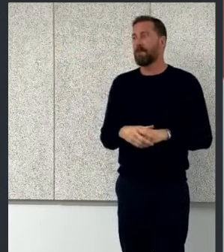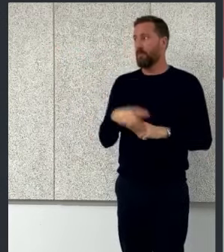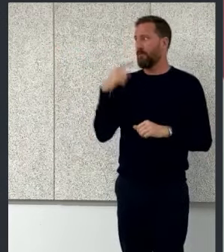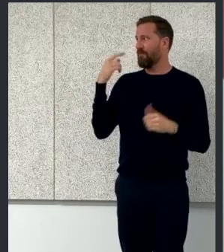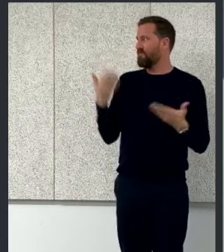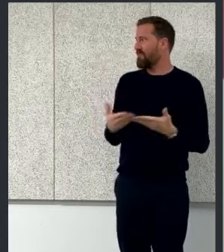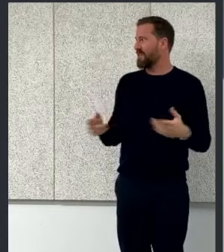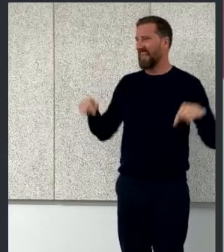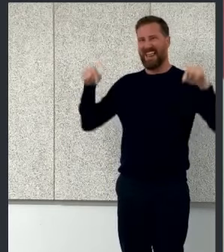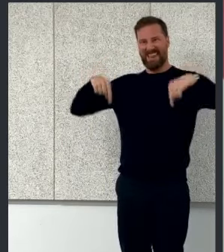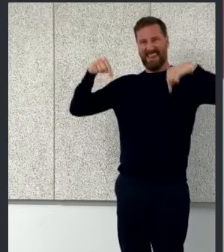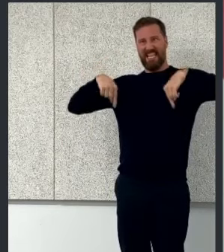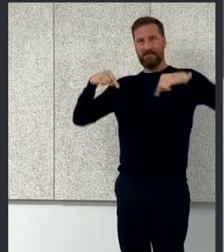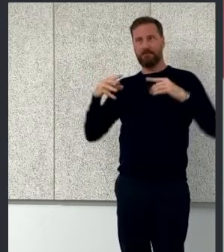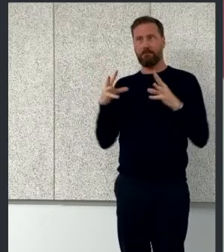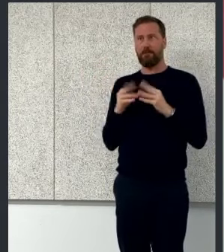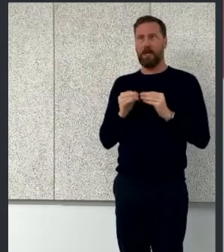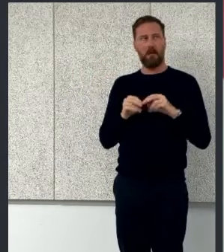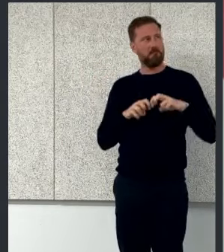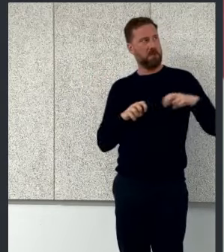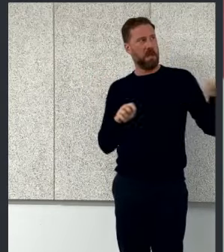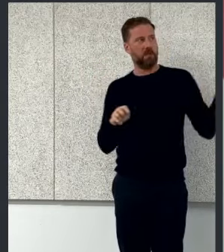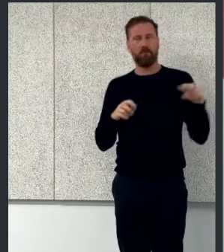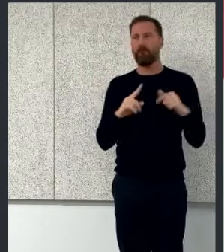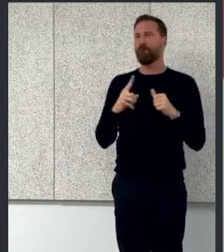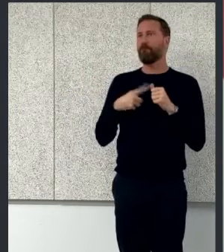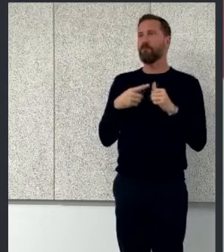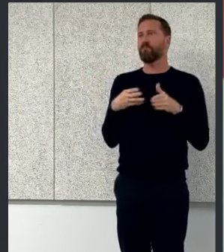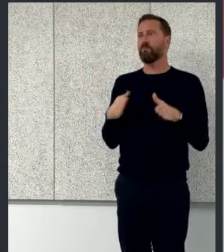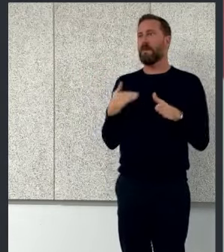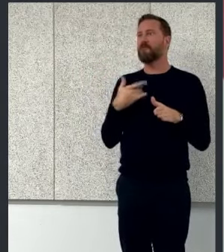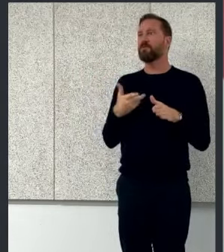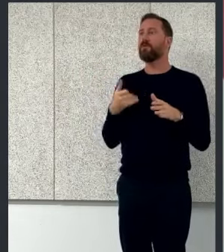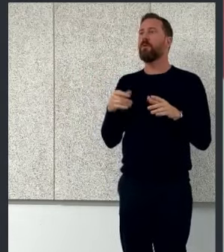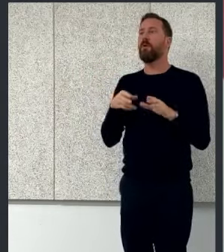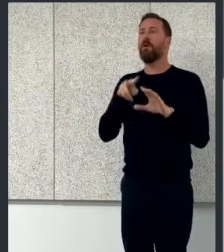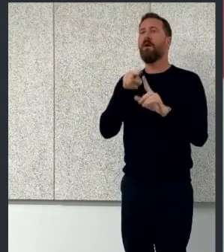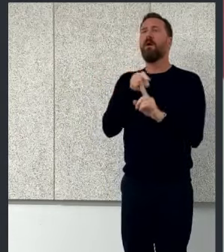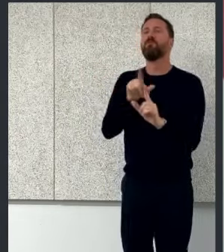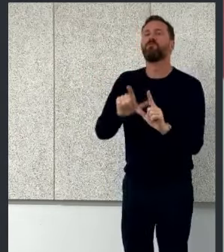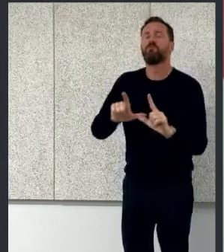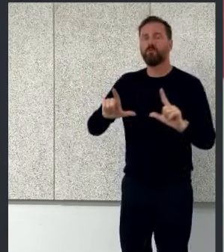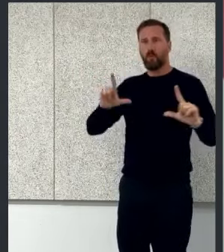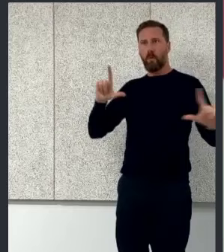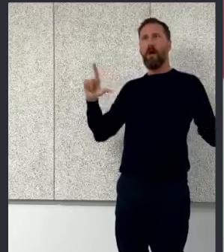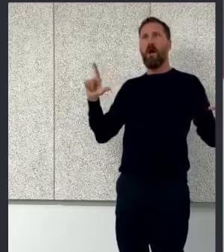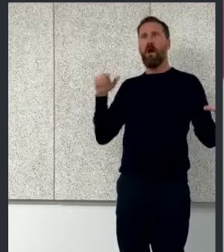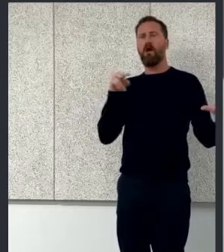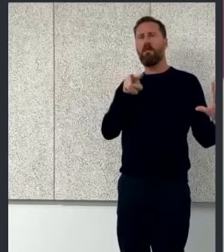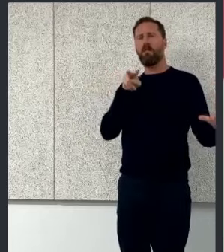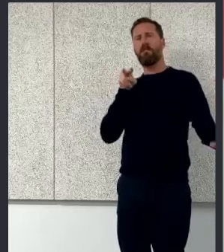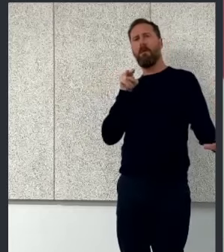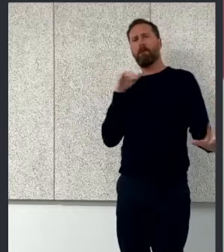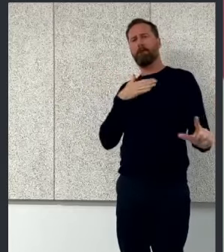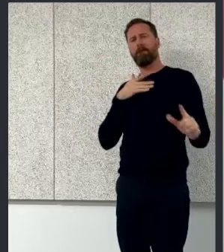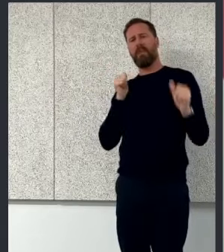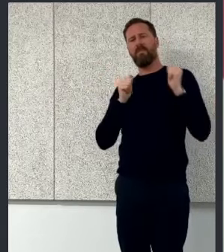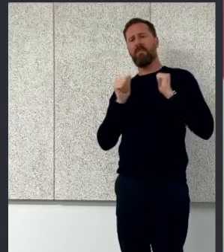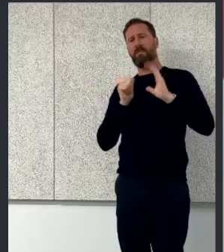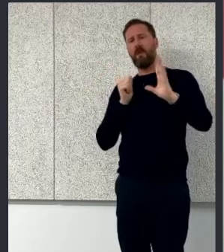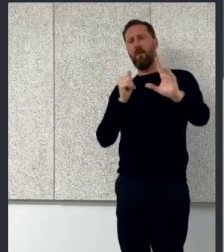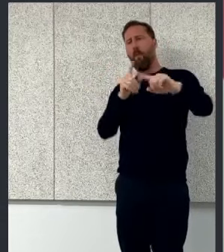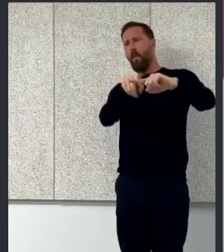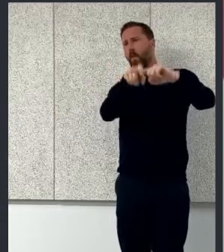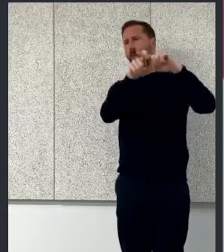this are the first step, you know, to getting outside of your particular theater or your particular issue yeah. and looking up and saying, okay, well, maybe